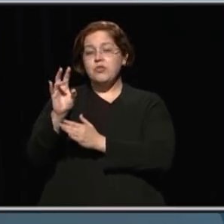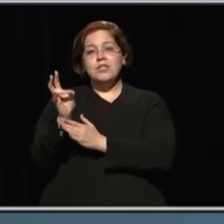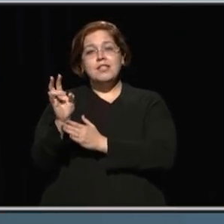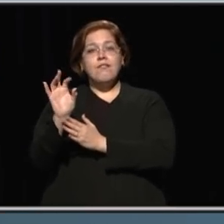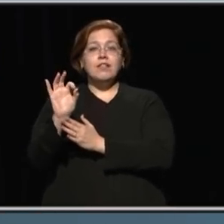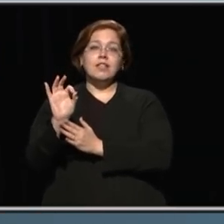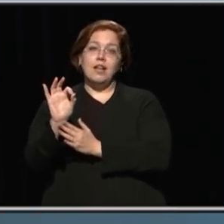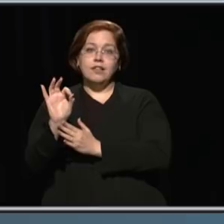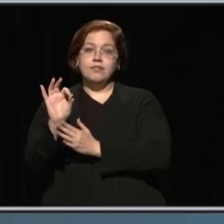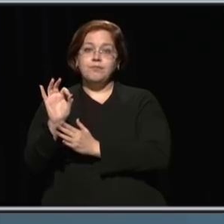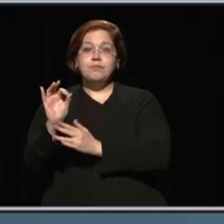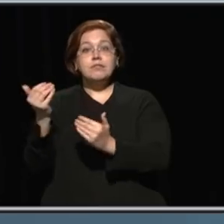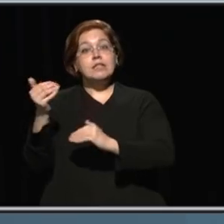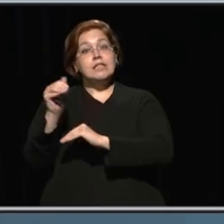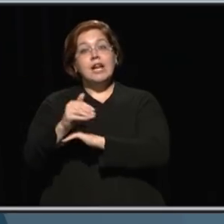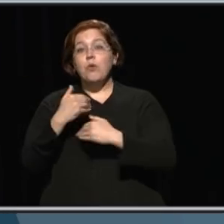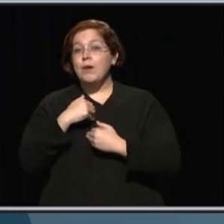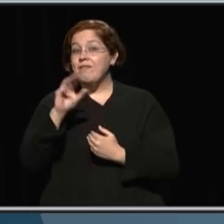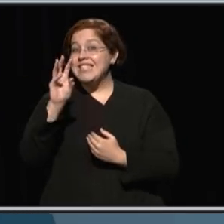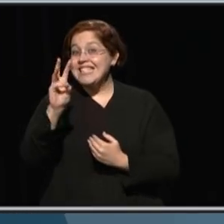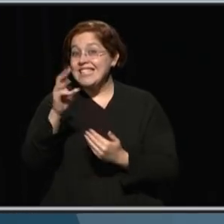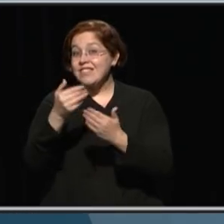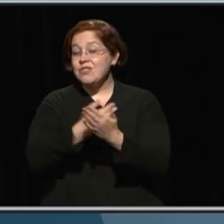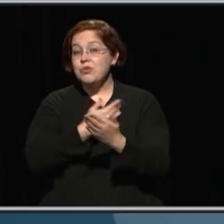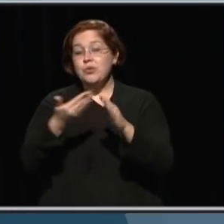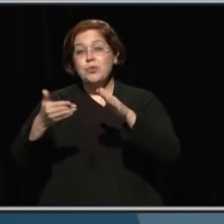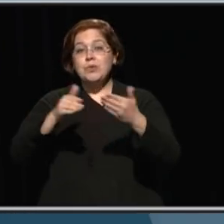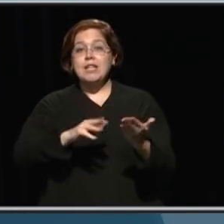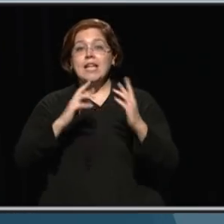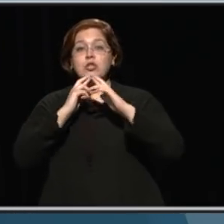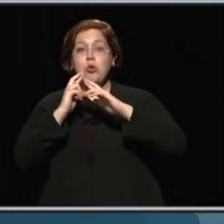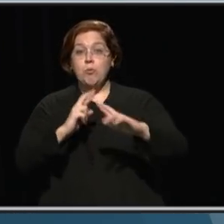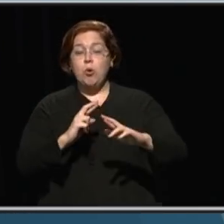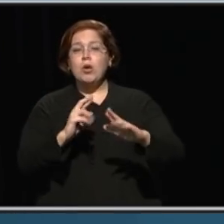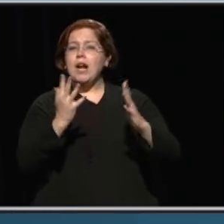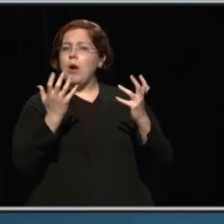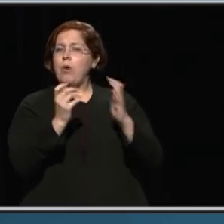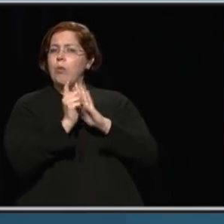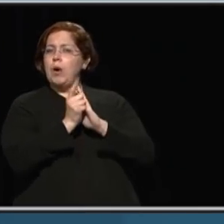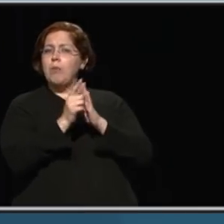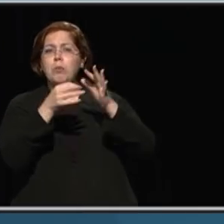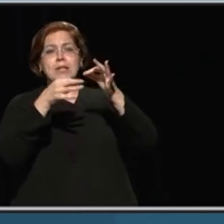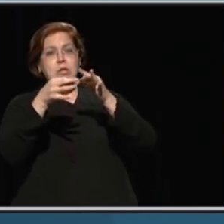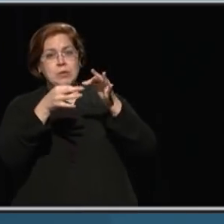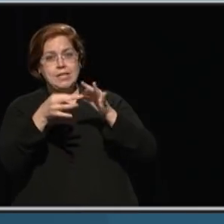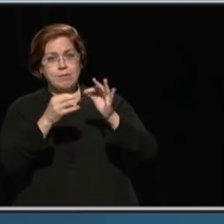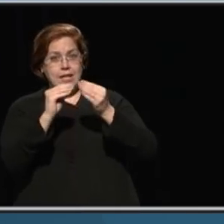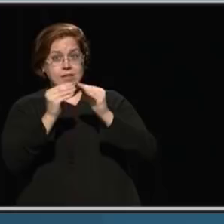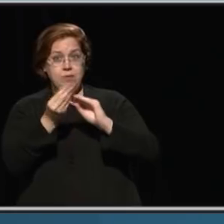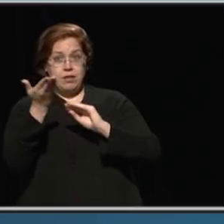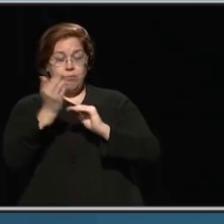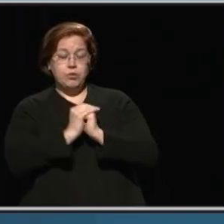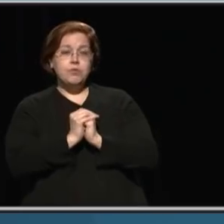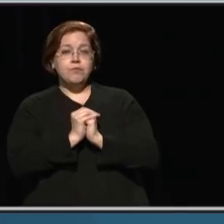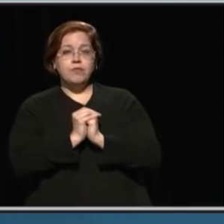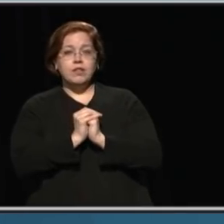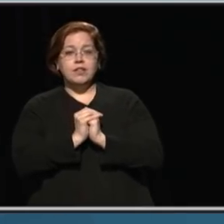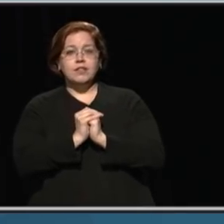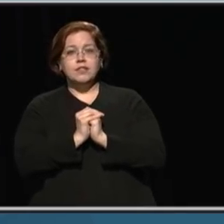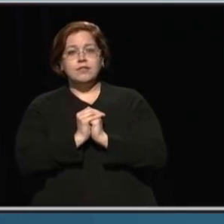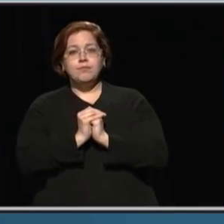17,679. Tonight we have 6 new deaths to report, and let me take a moment to explain some of the numbers here. We